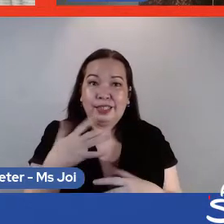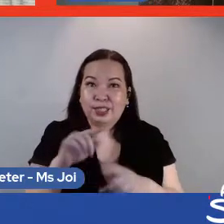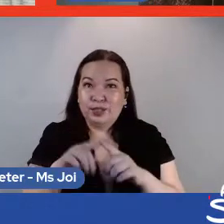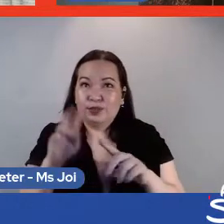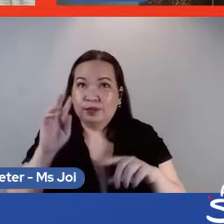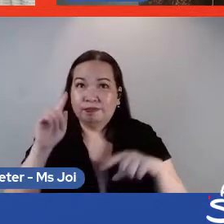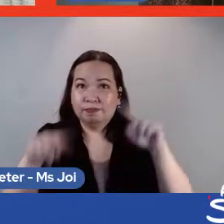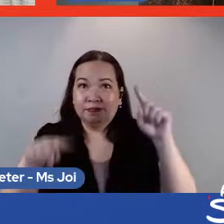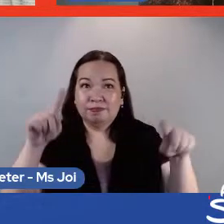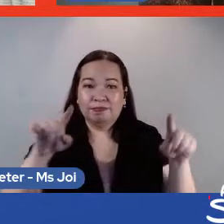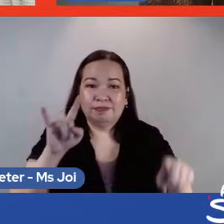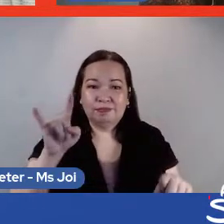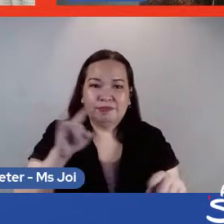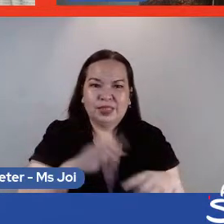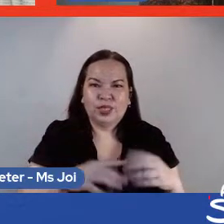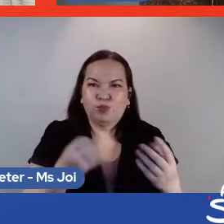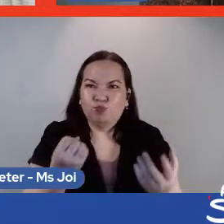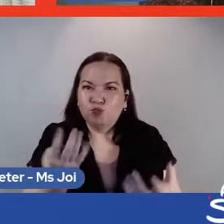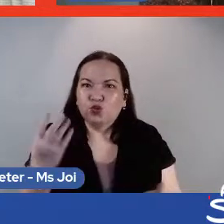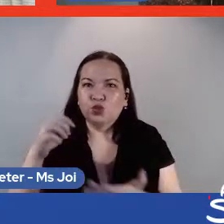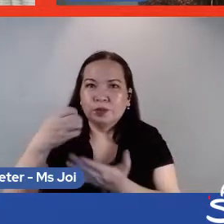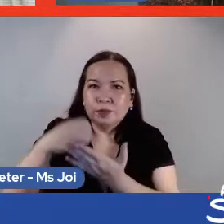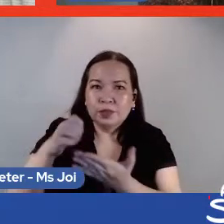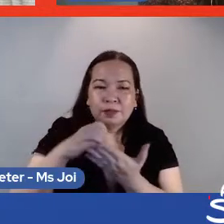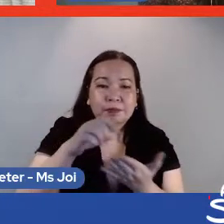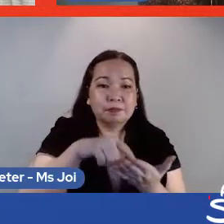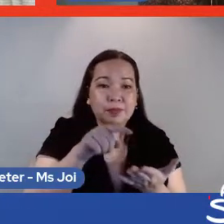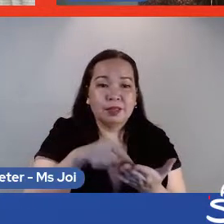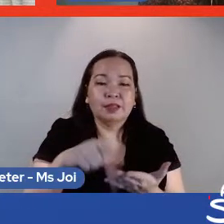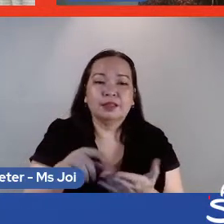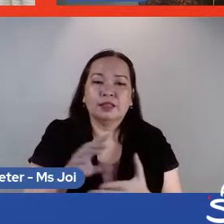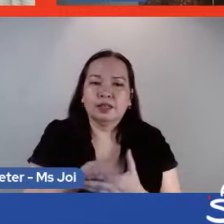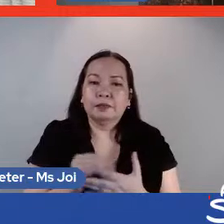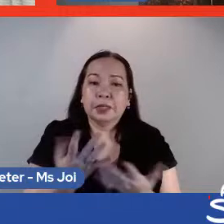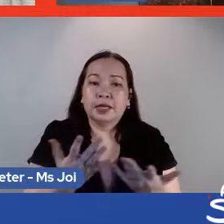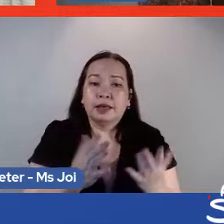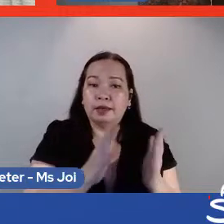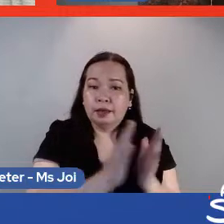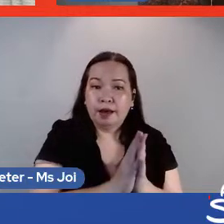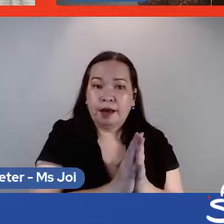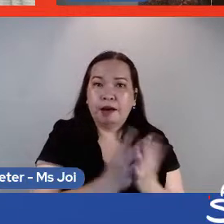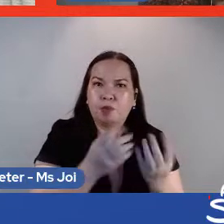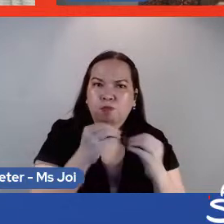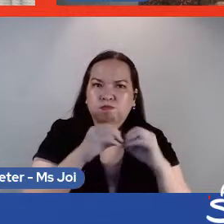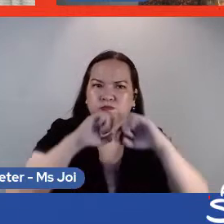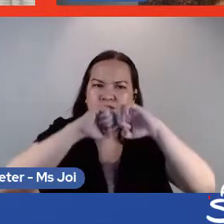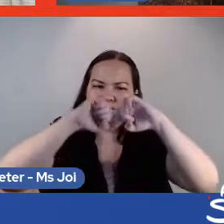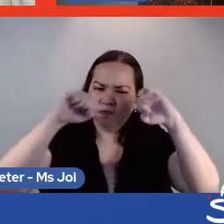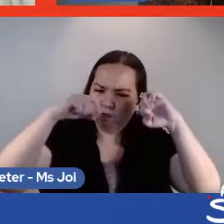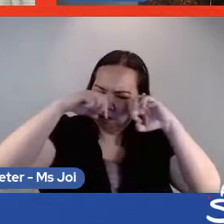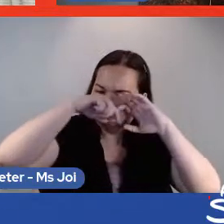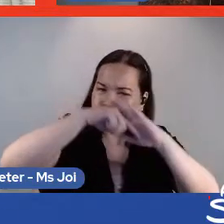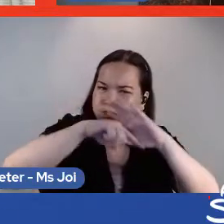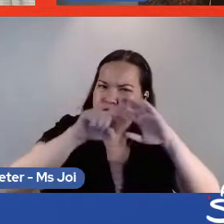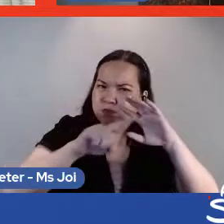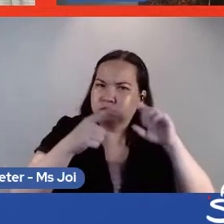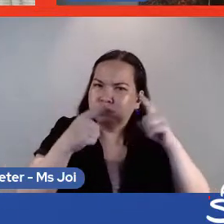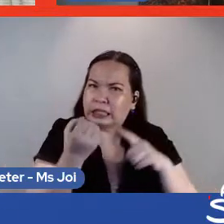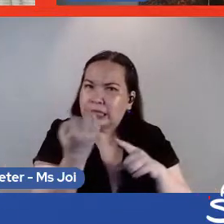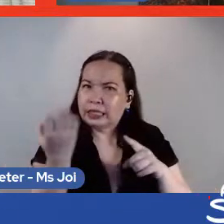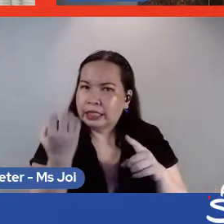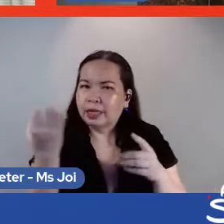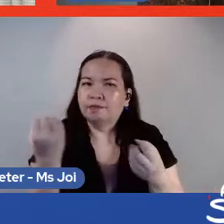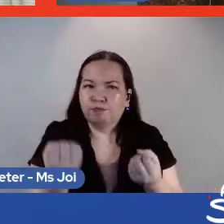kind of amounts they're spending, and really, asking and diving deeper into all these facts and figures.